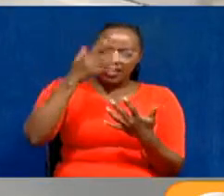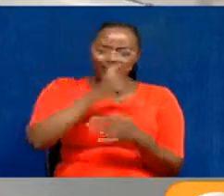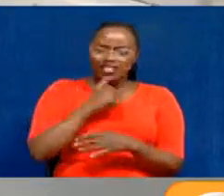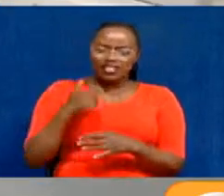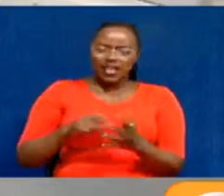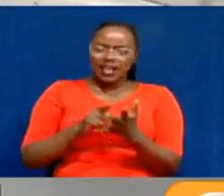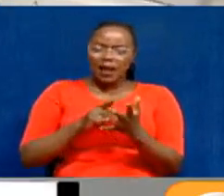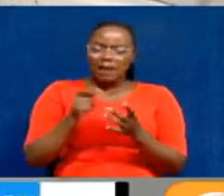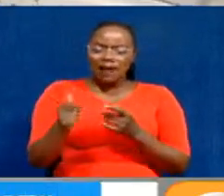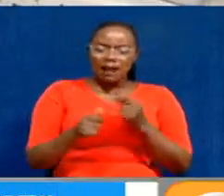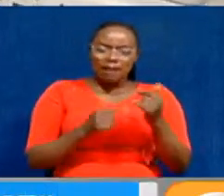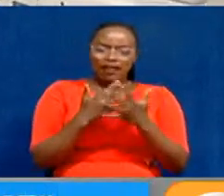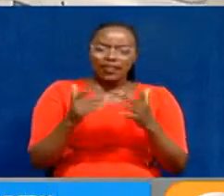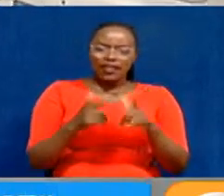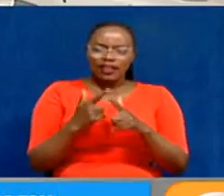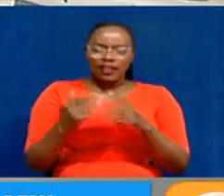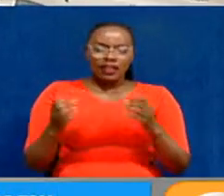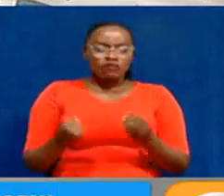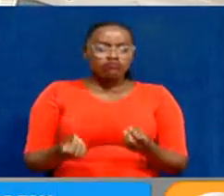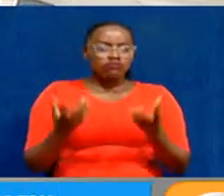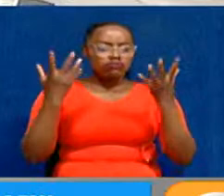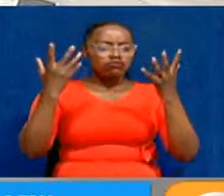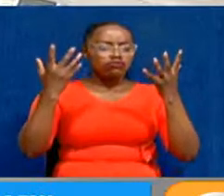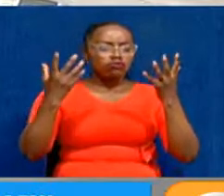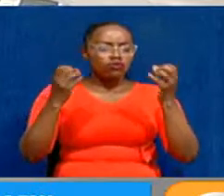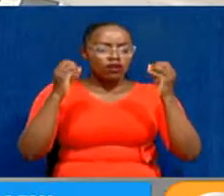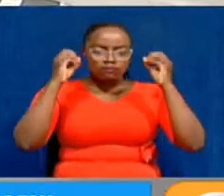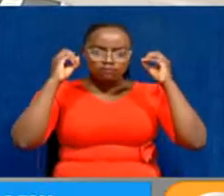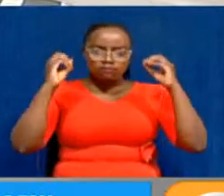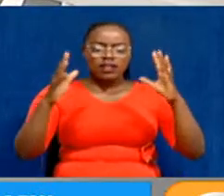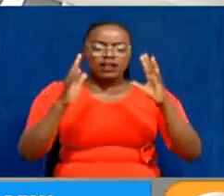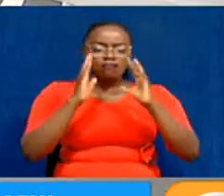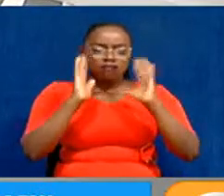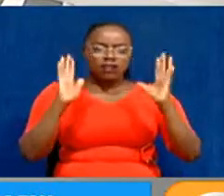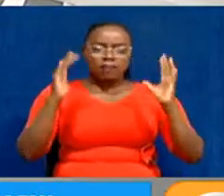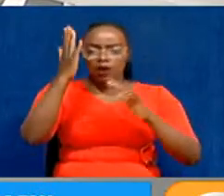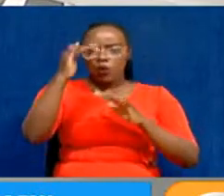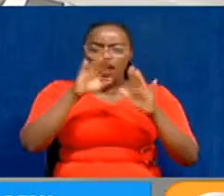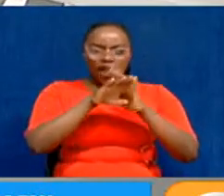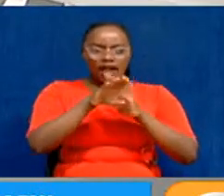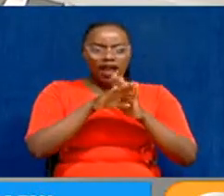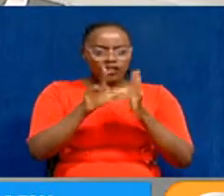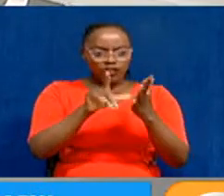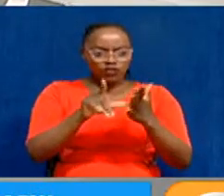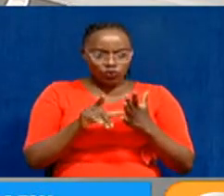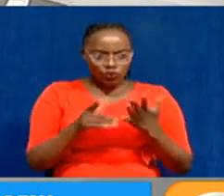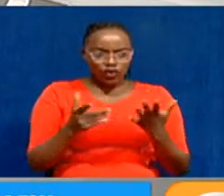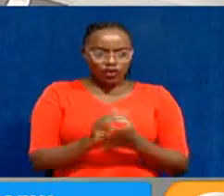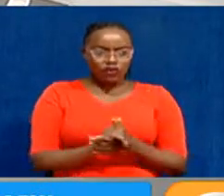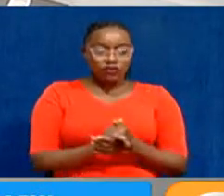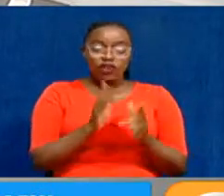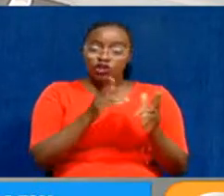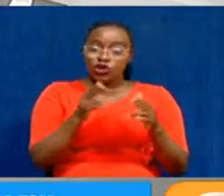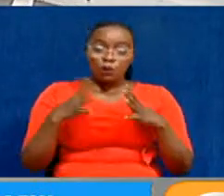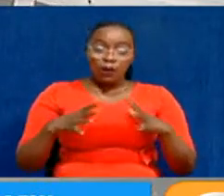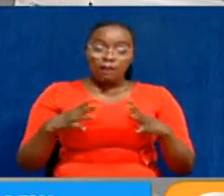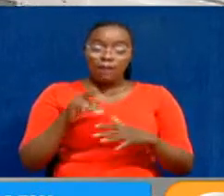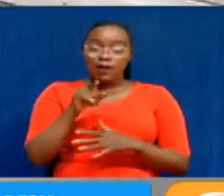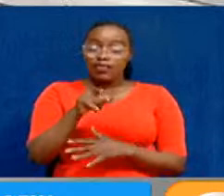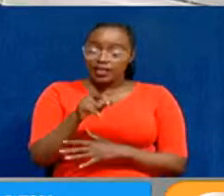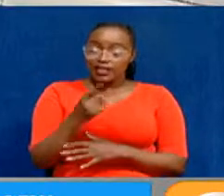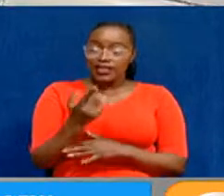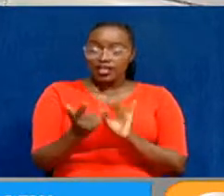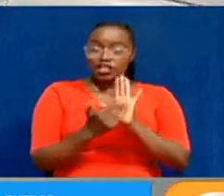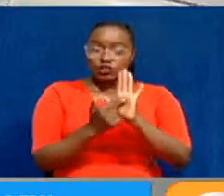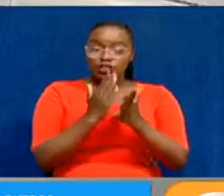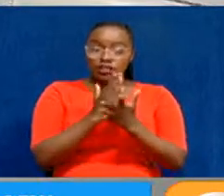all this stuff. Like all of a sudden, it was this... huge blow up because they had access to credit. Regular people. And this tells you